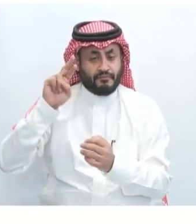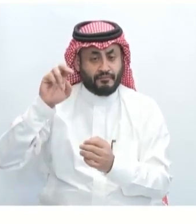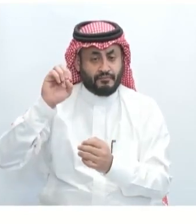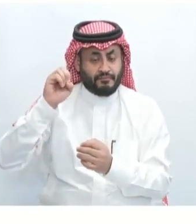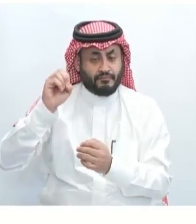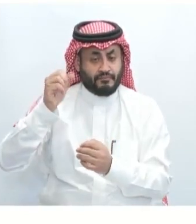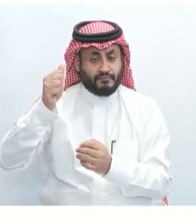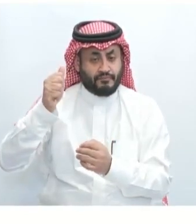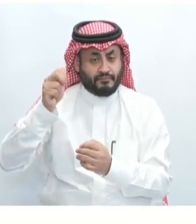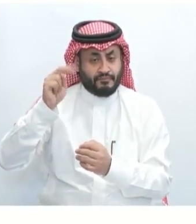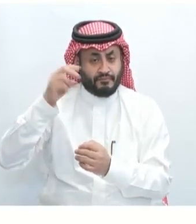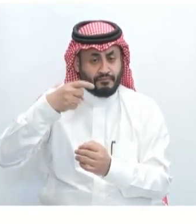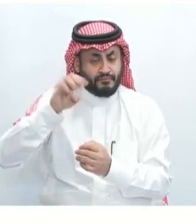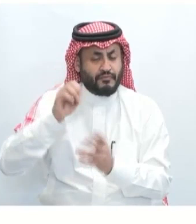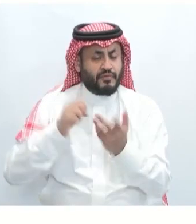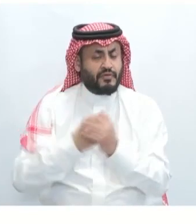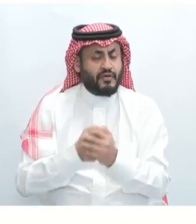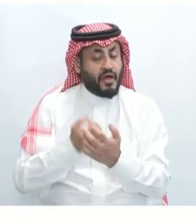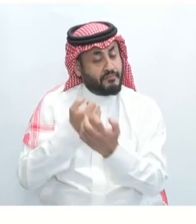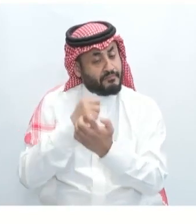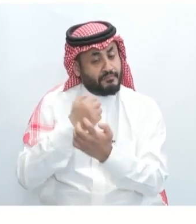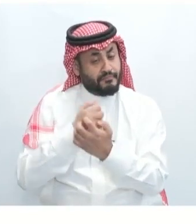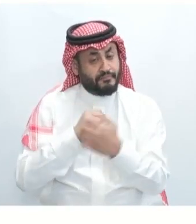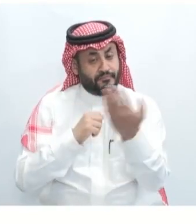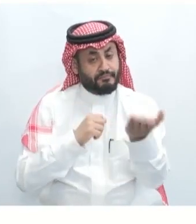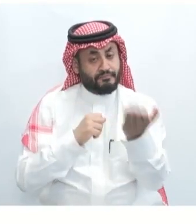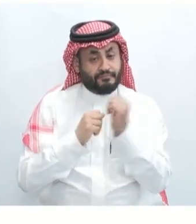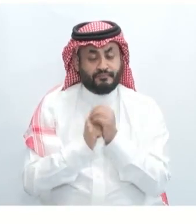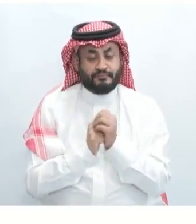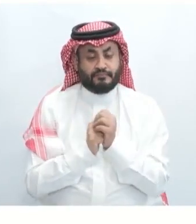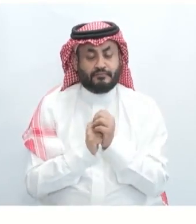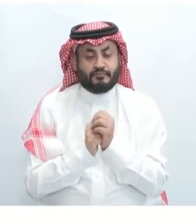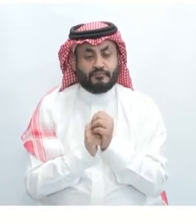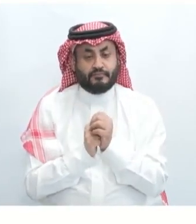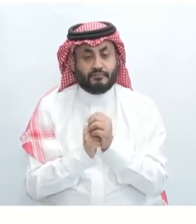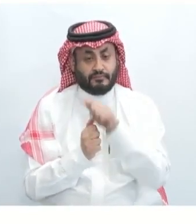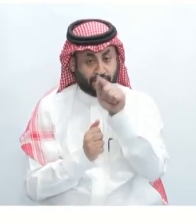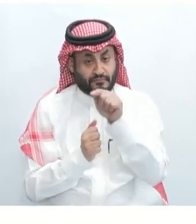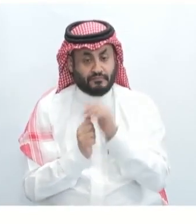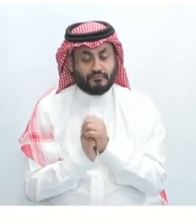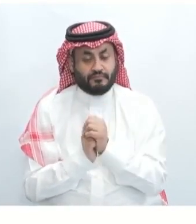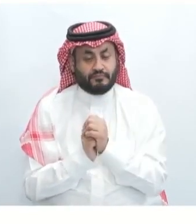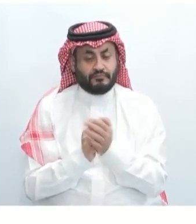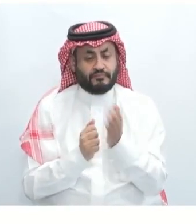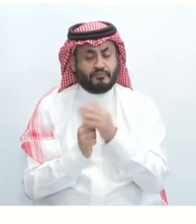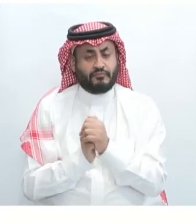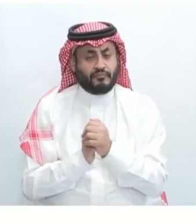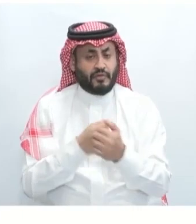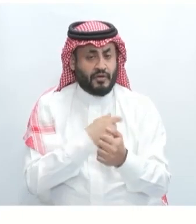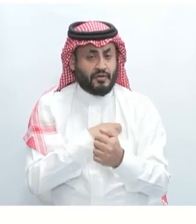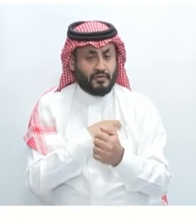orange? Orange. What does it mean, orange? This is the orange. Excellent. So, are they orange? Are